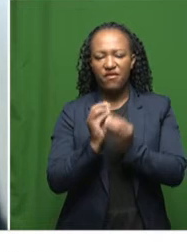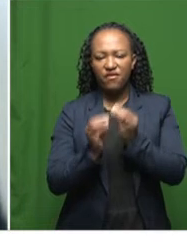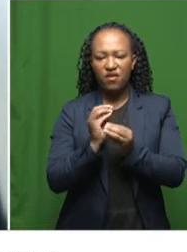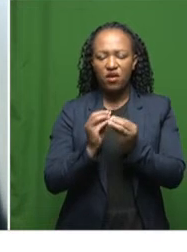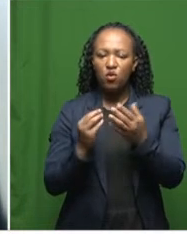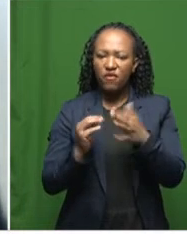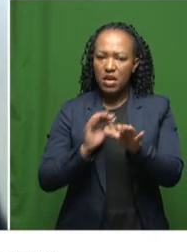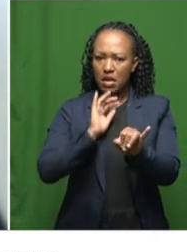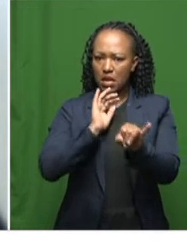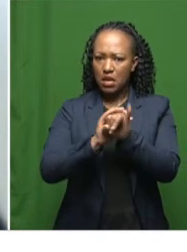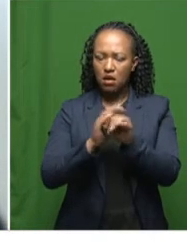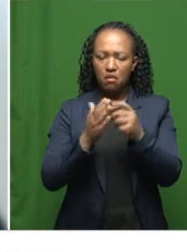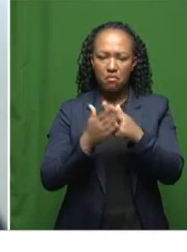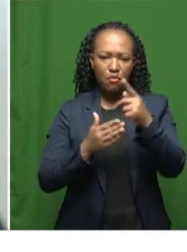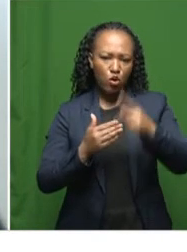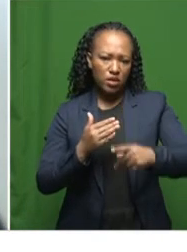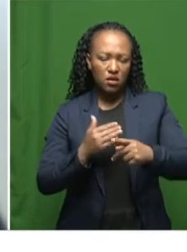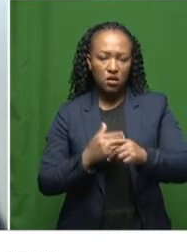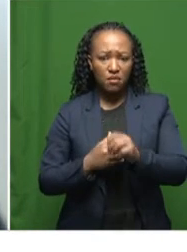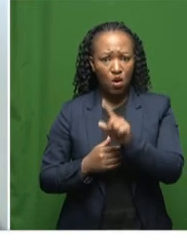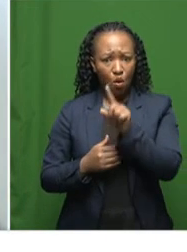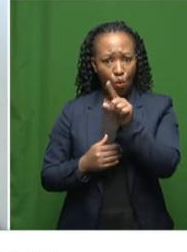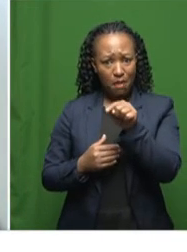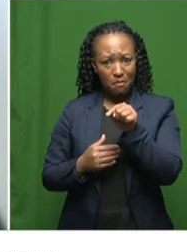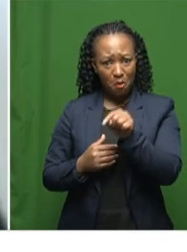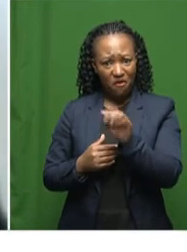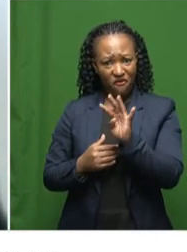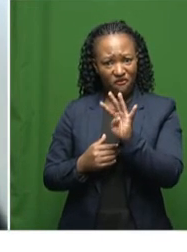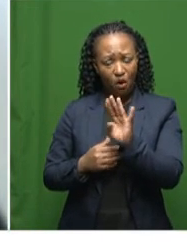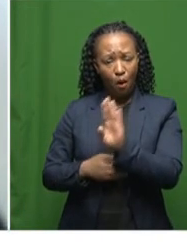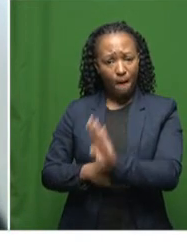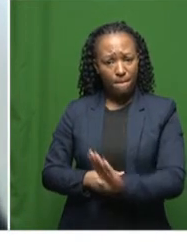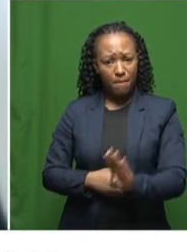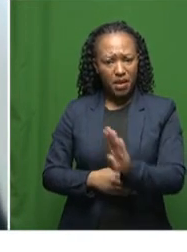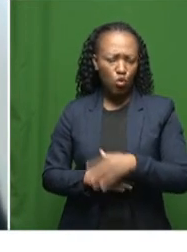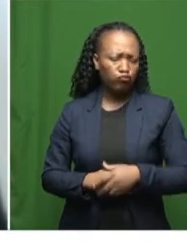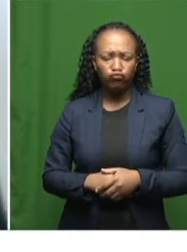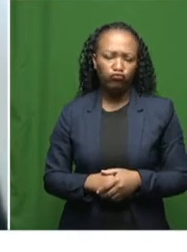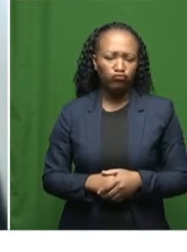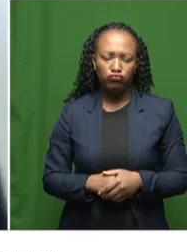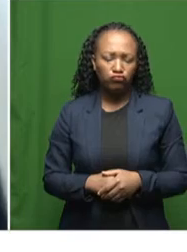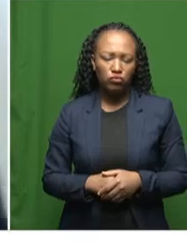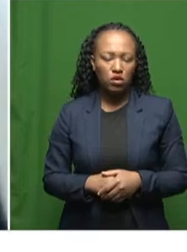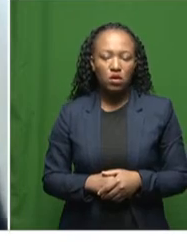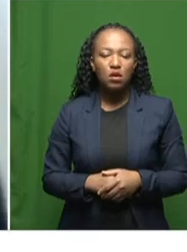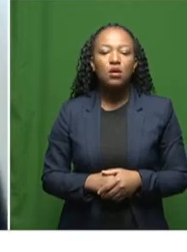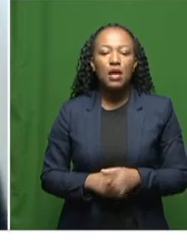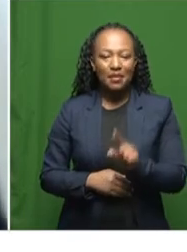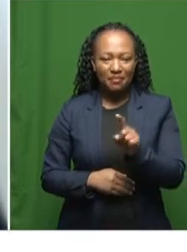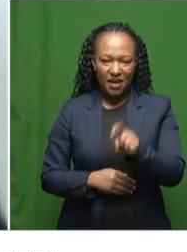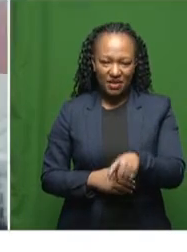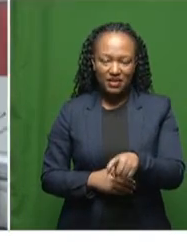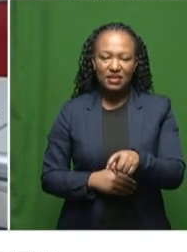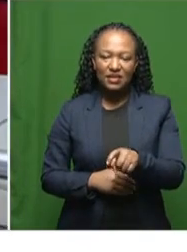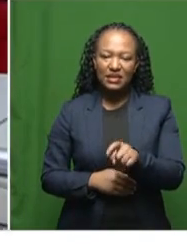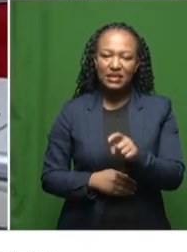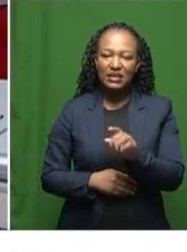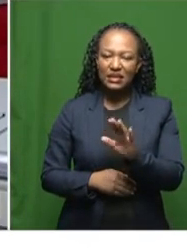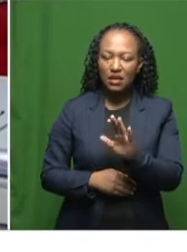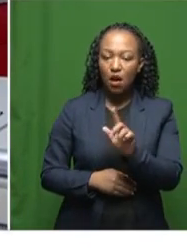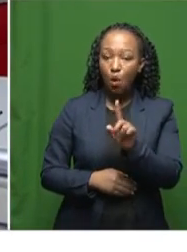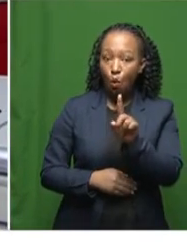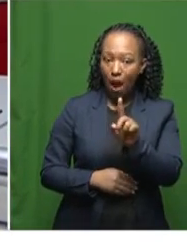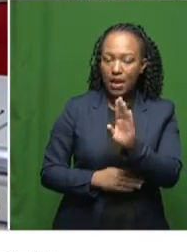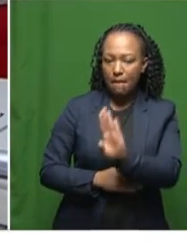be costing 1.4 billion. So it's supposed to be costing about just over 1